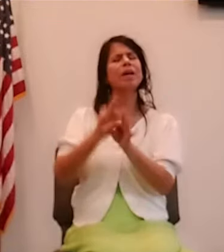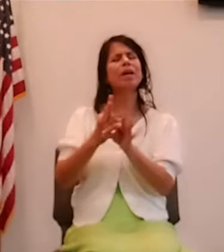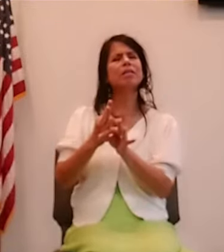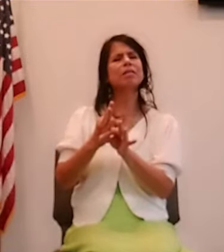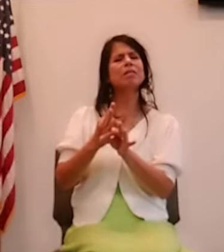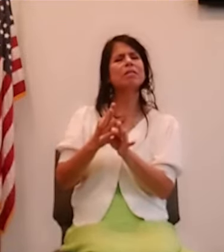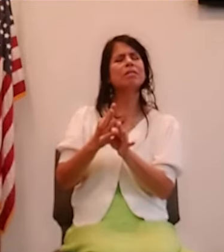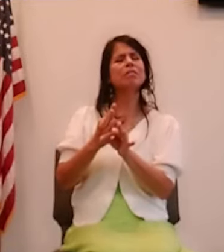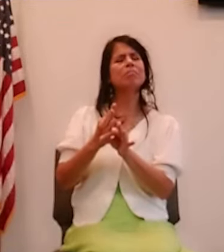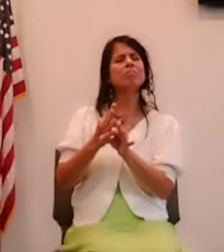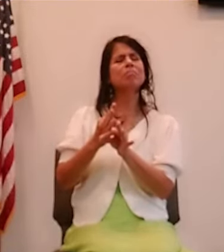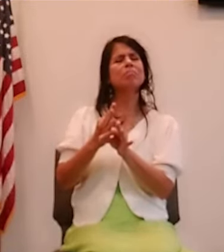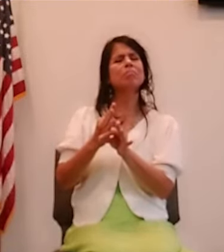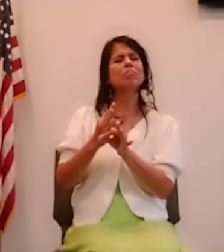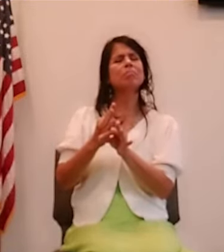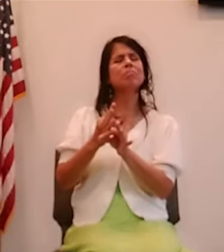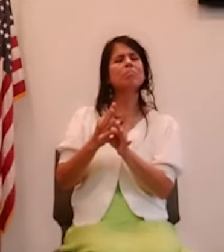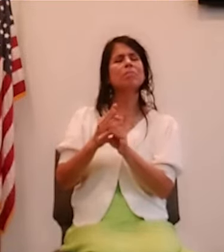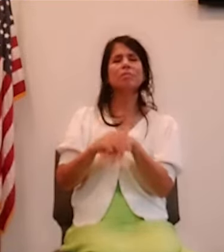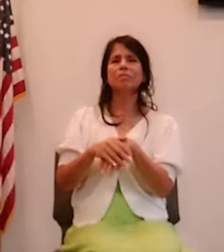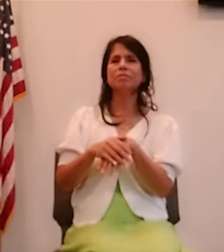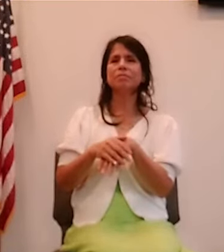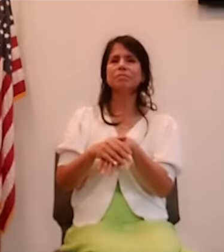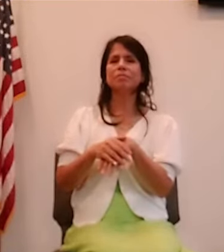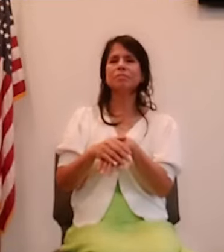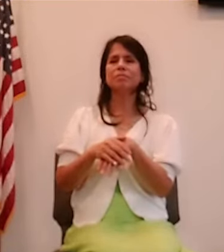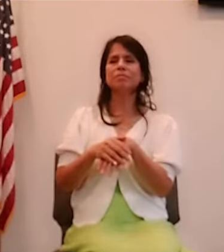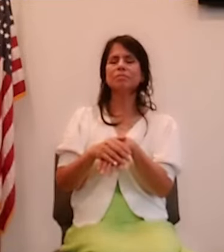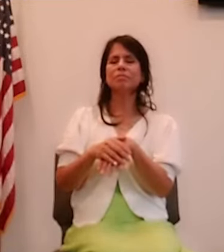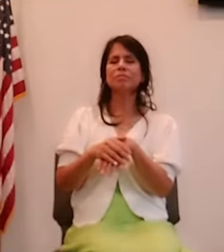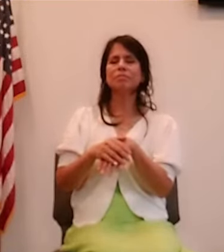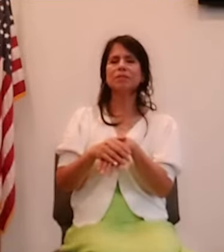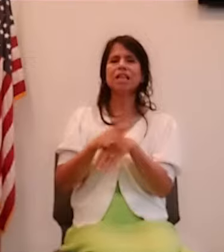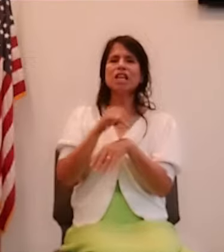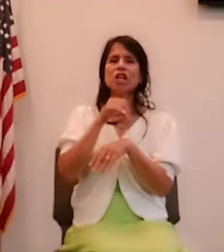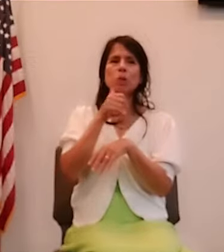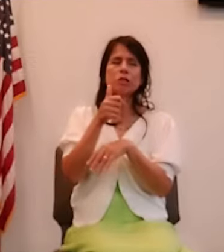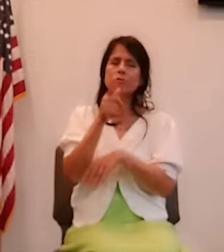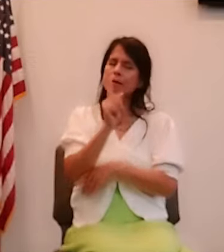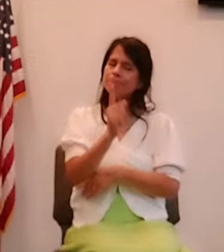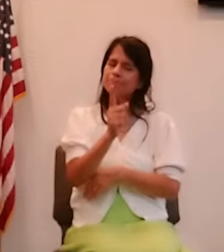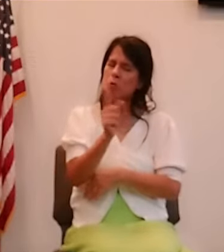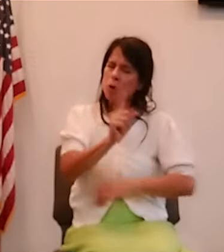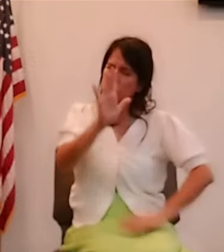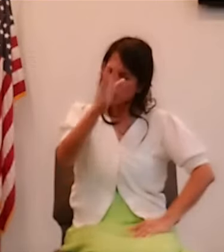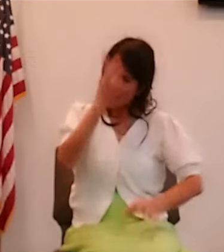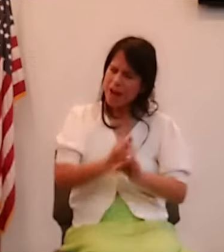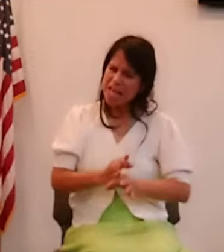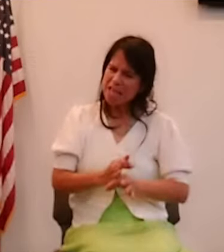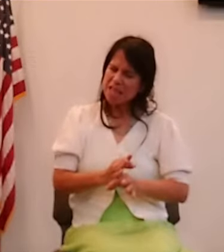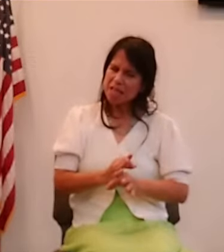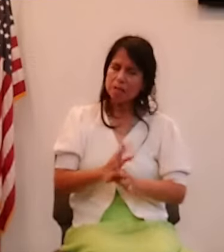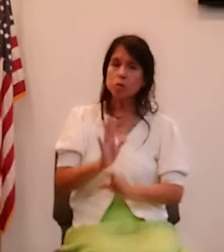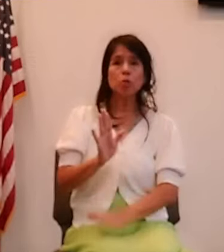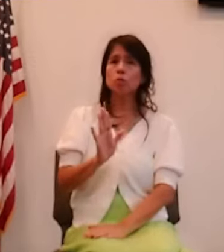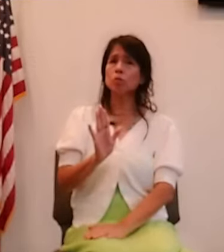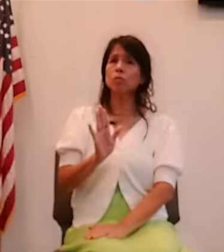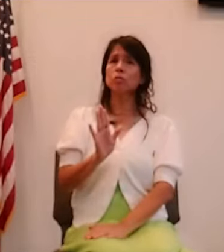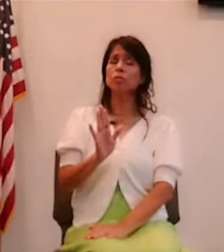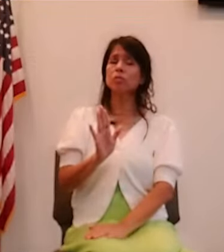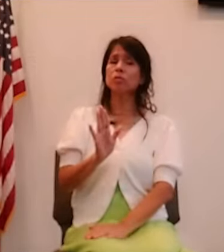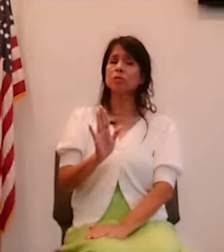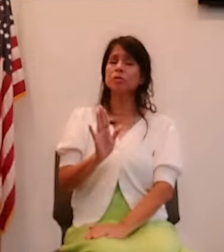And Pastor was right. He wasn't trying to crush them like a grape. But I think